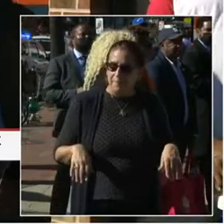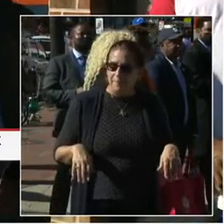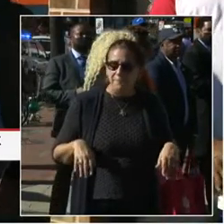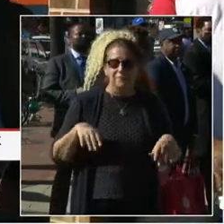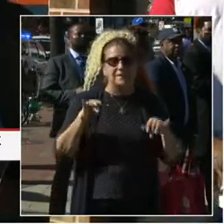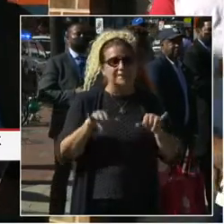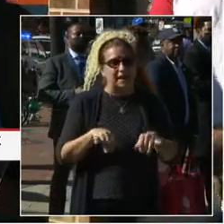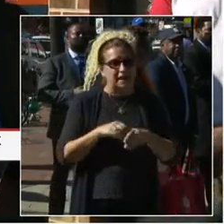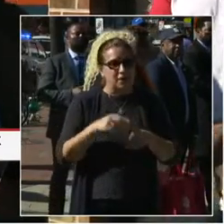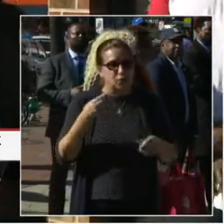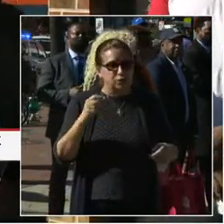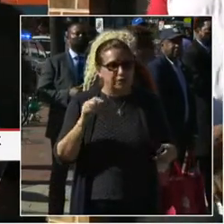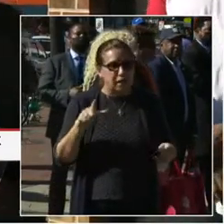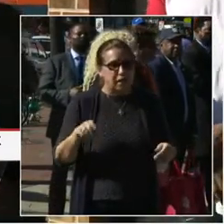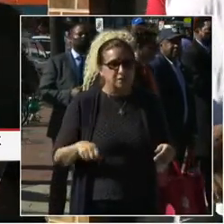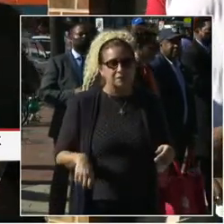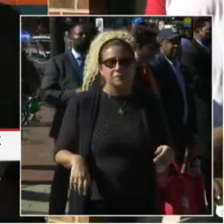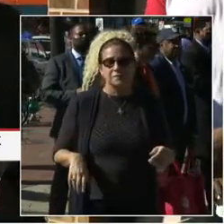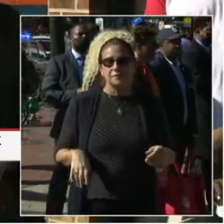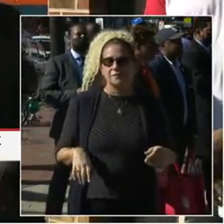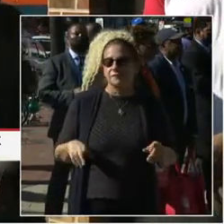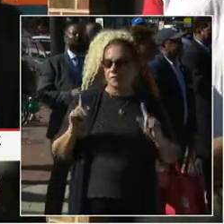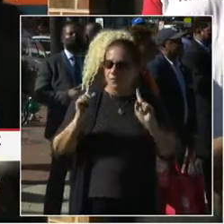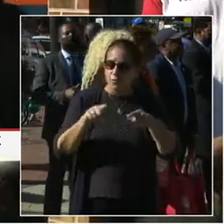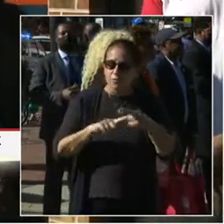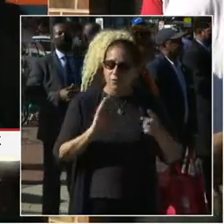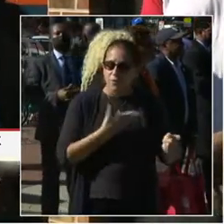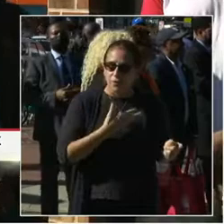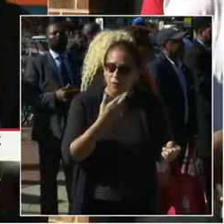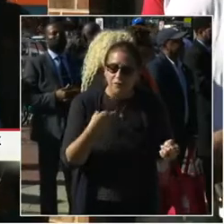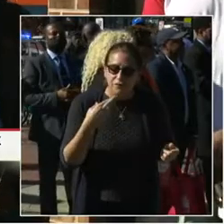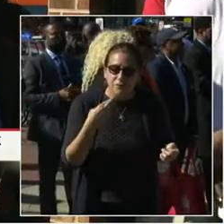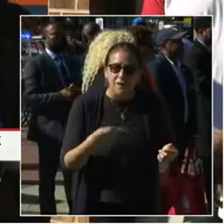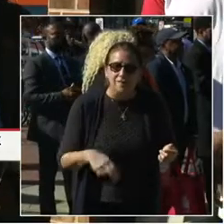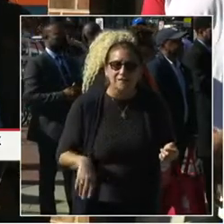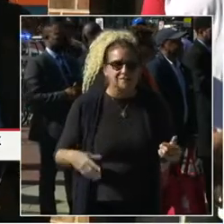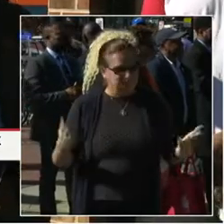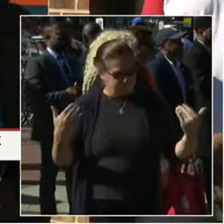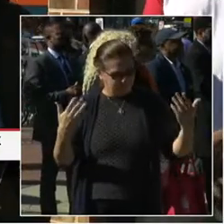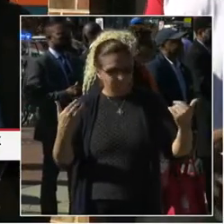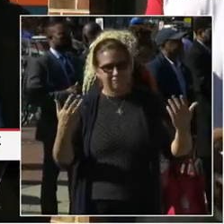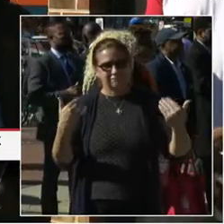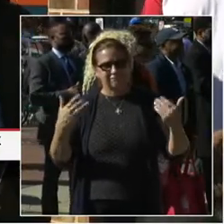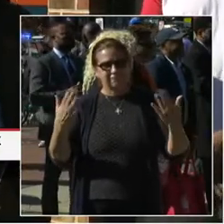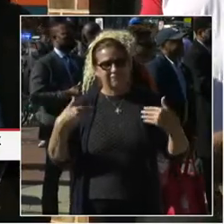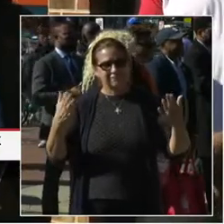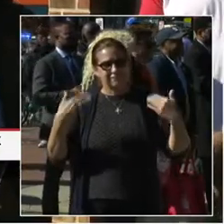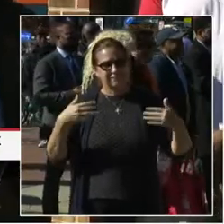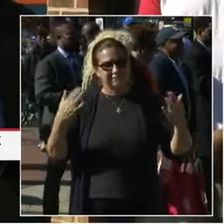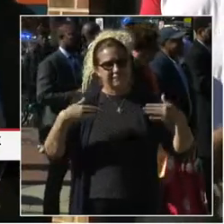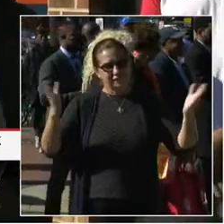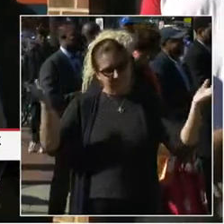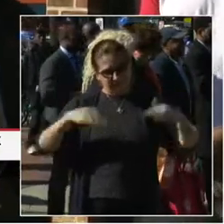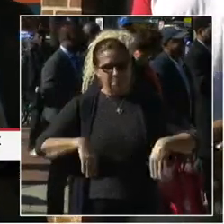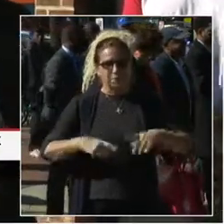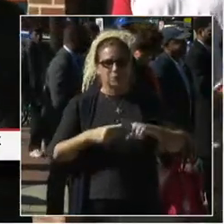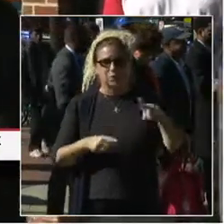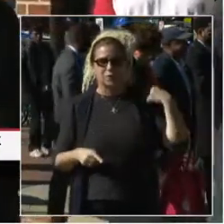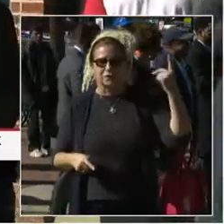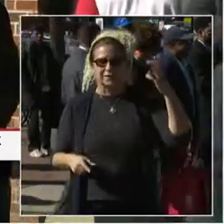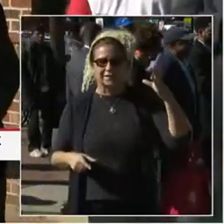coming back to Washington. So we're grateful to welcome our travelers back. All right, everybody, let's go